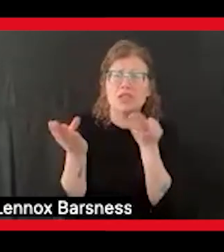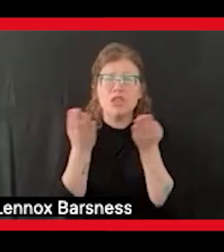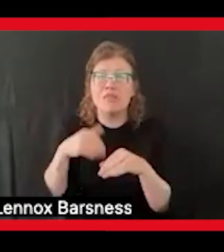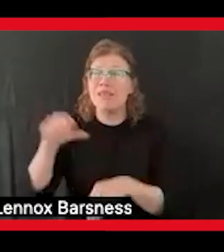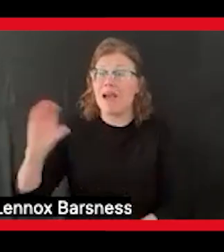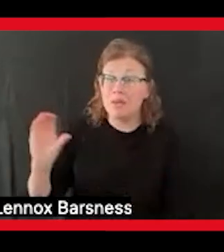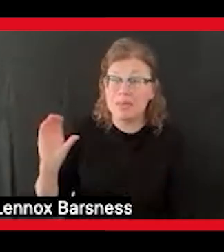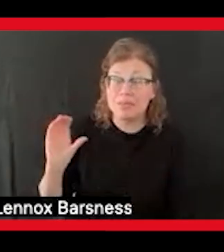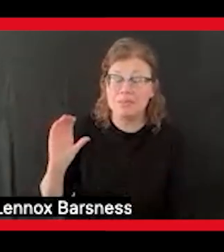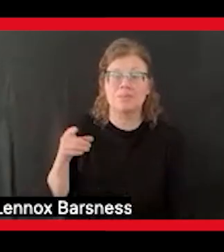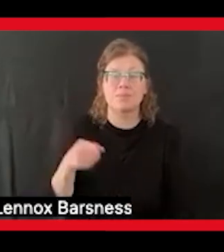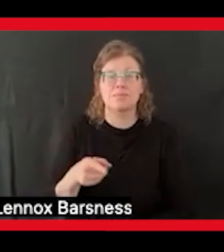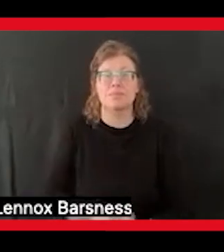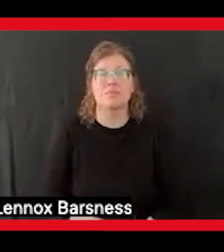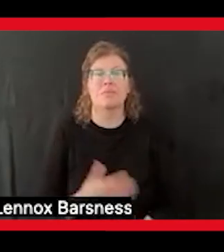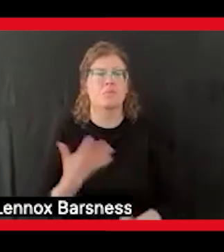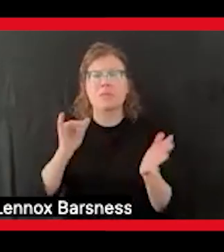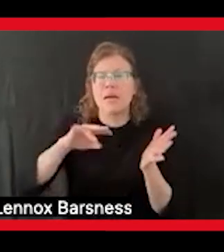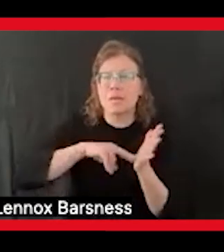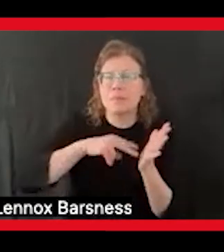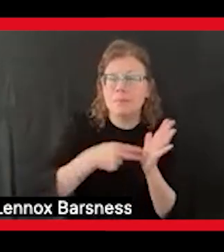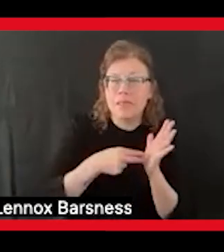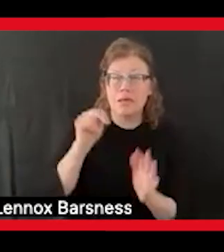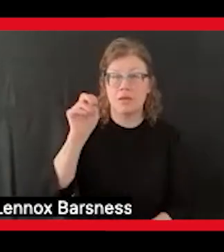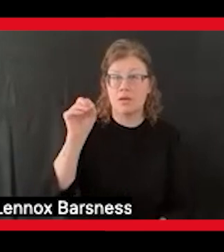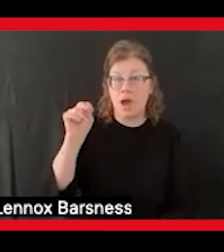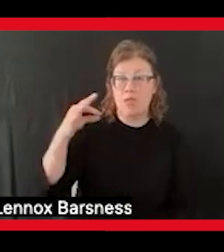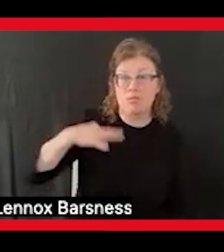organizations with a core arts or artistic mandate.